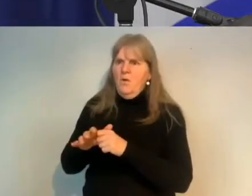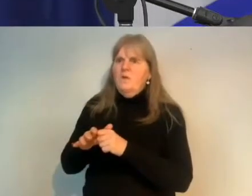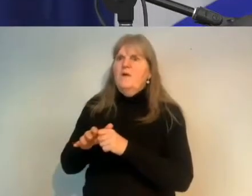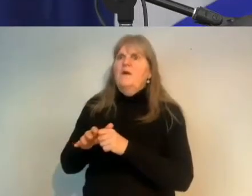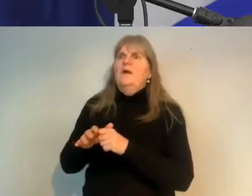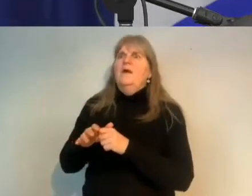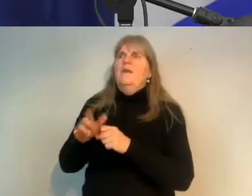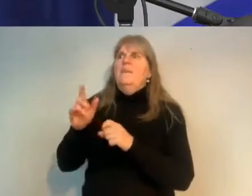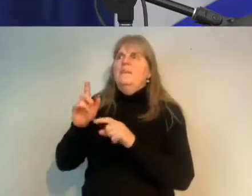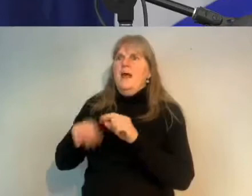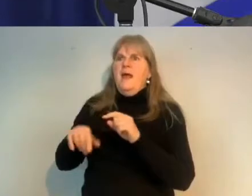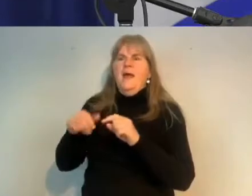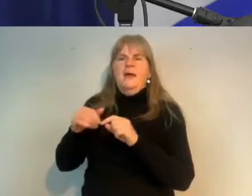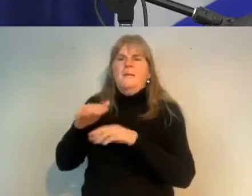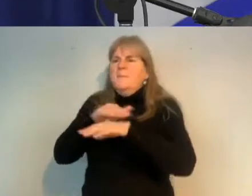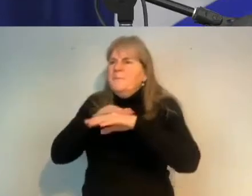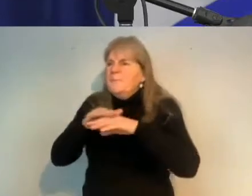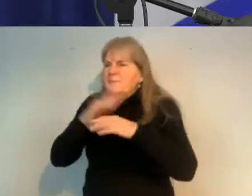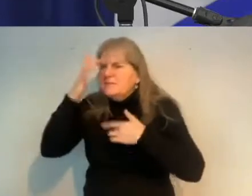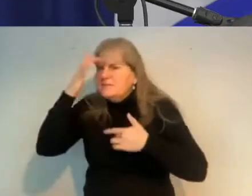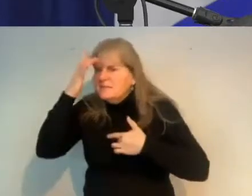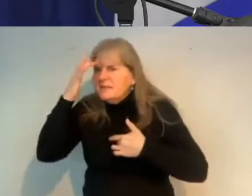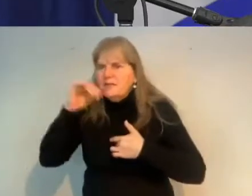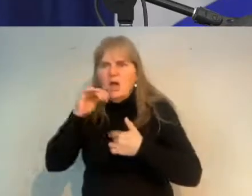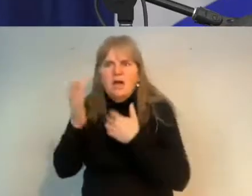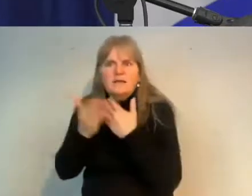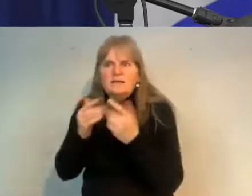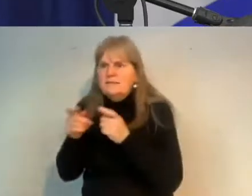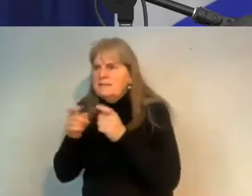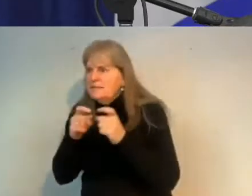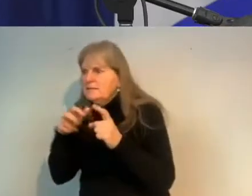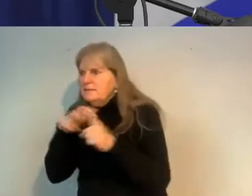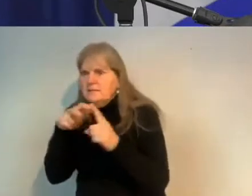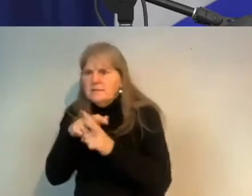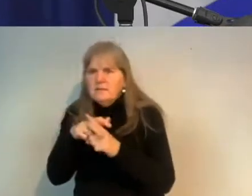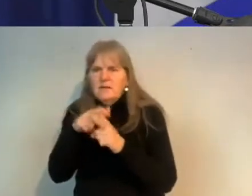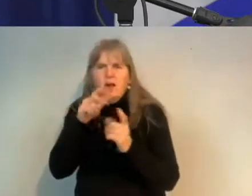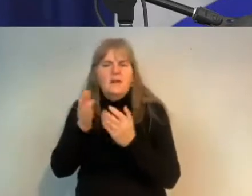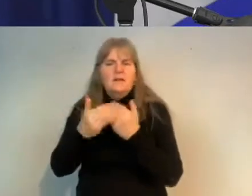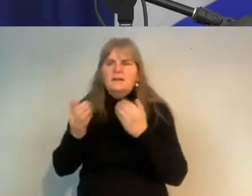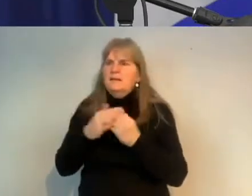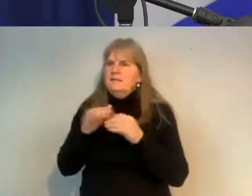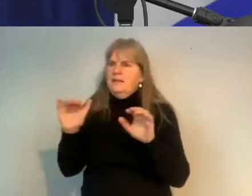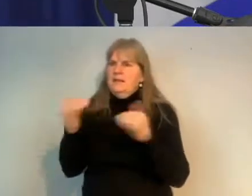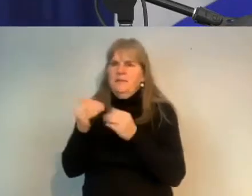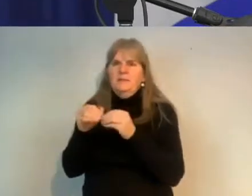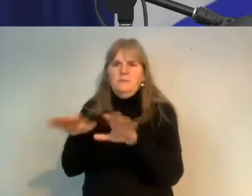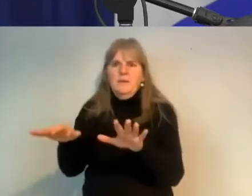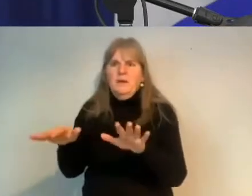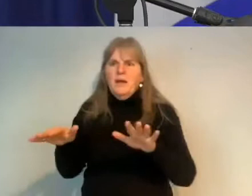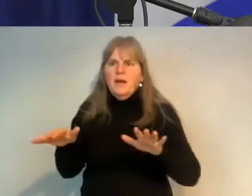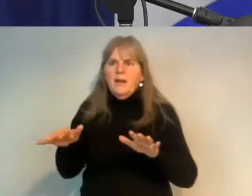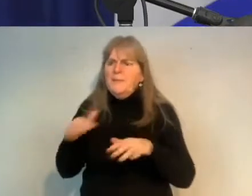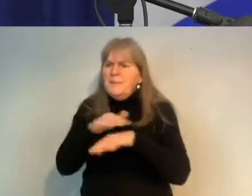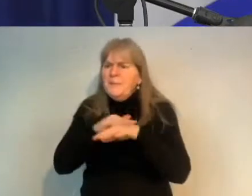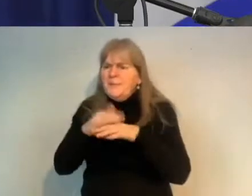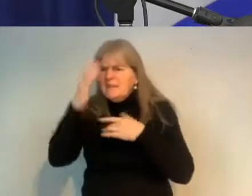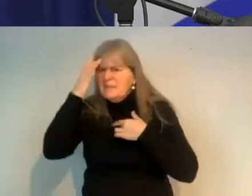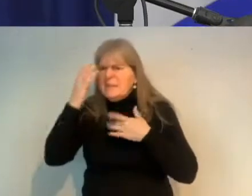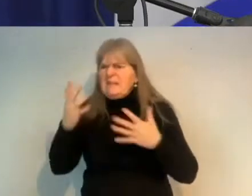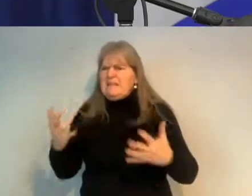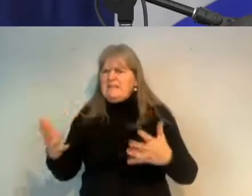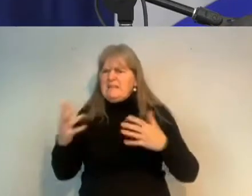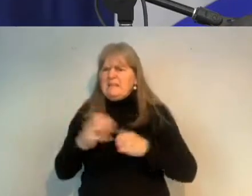people. It's very challenging to limit the spread, and that's why we all need to do our part.